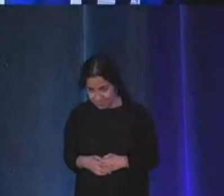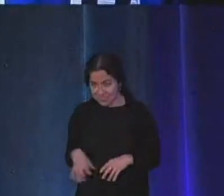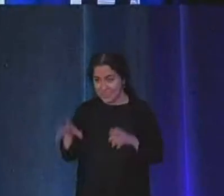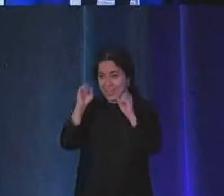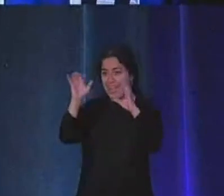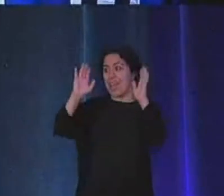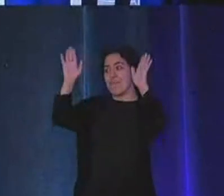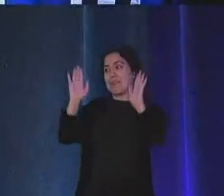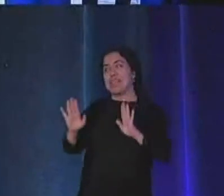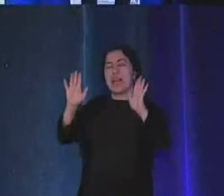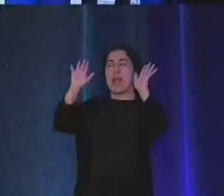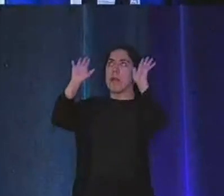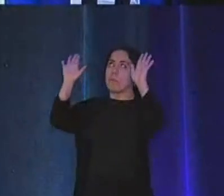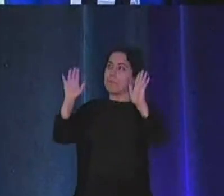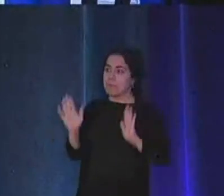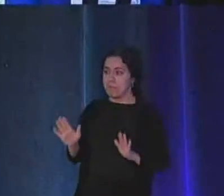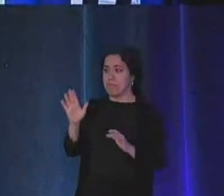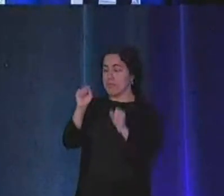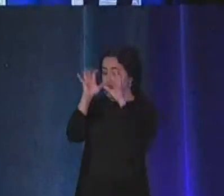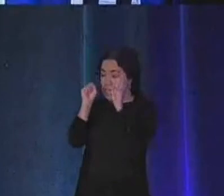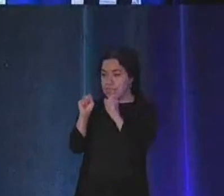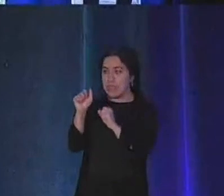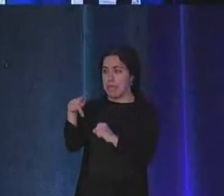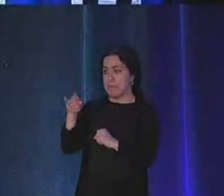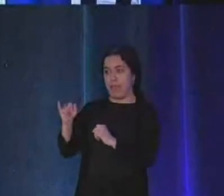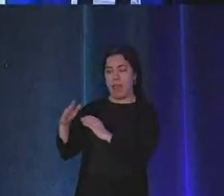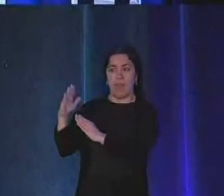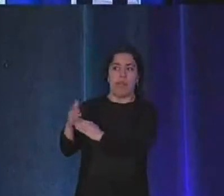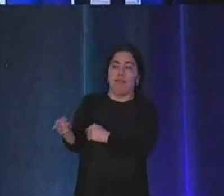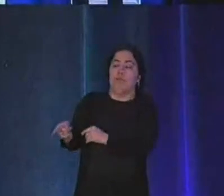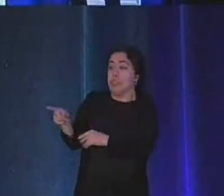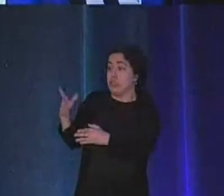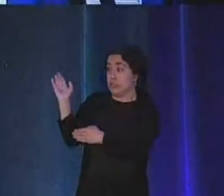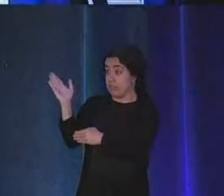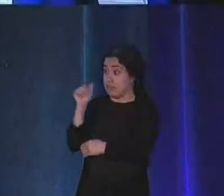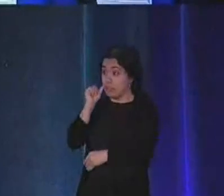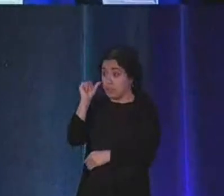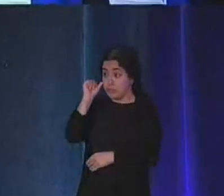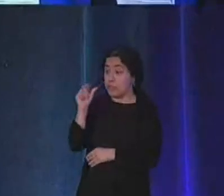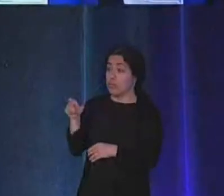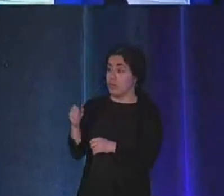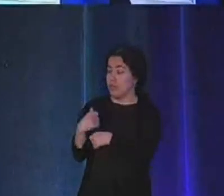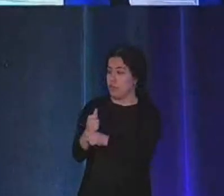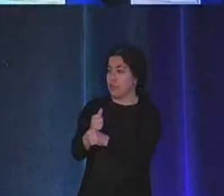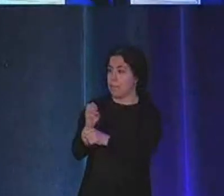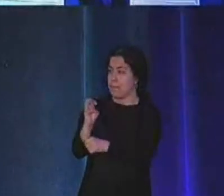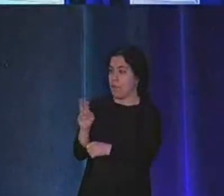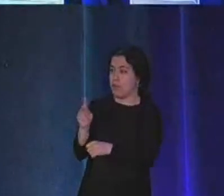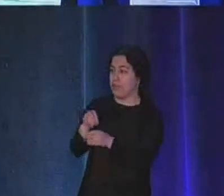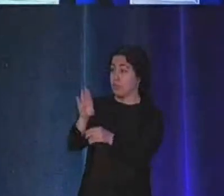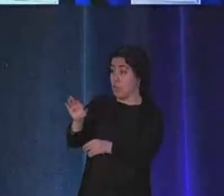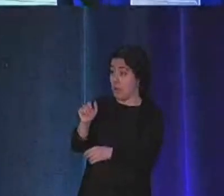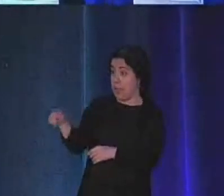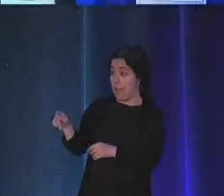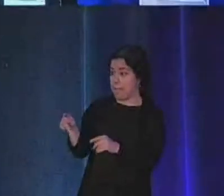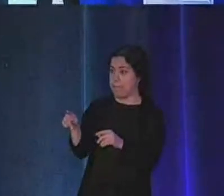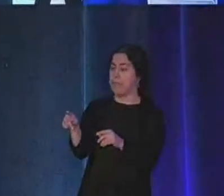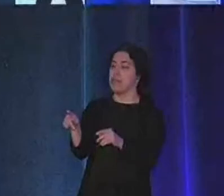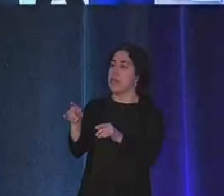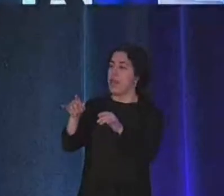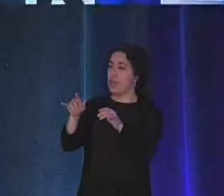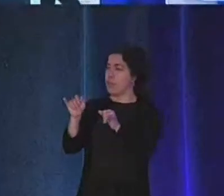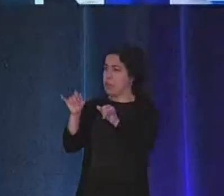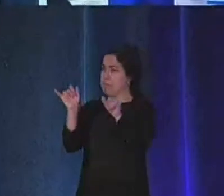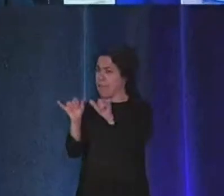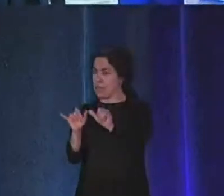Amazing API where, again, he talked about it yesterday. You could actually create marks in your app and